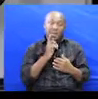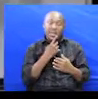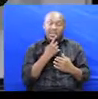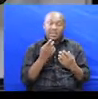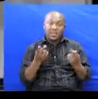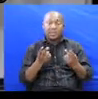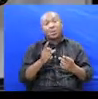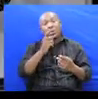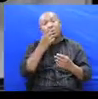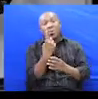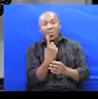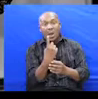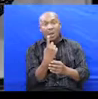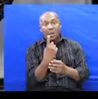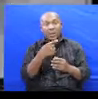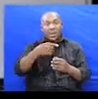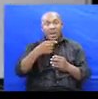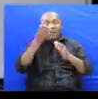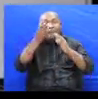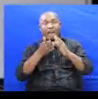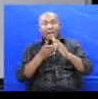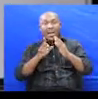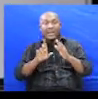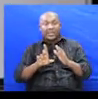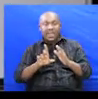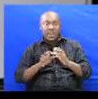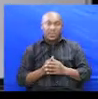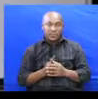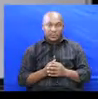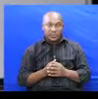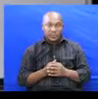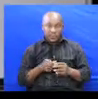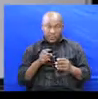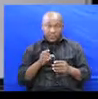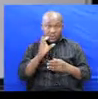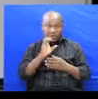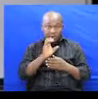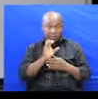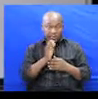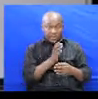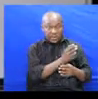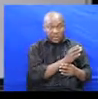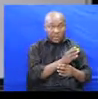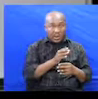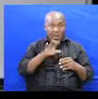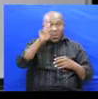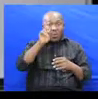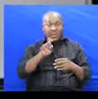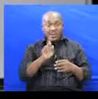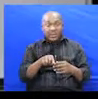answer is 1 grams per liter. This is the concentration. And what is the molar mass of potassium